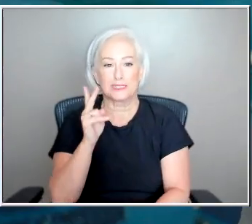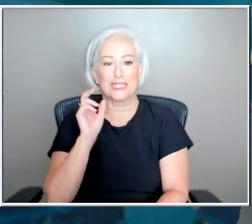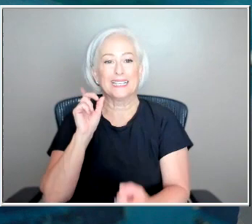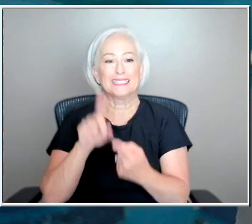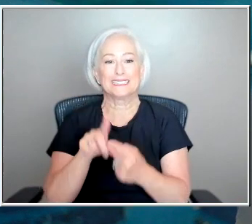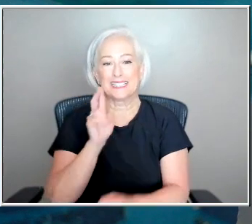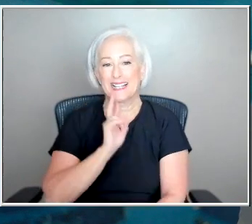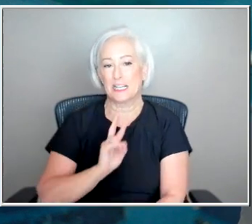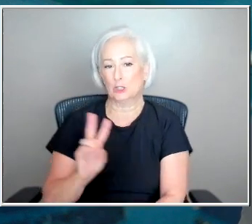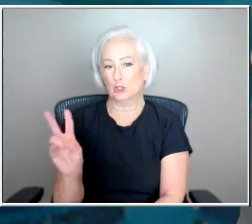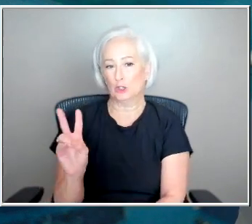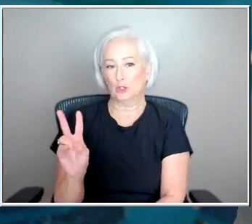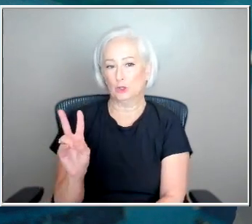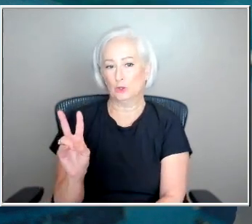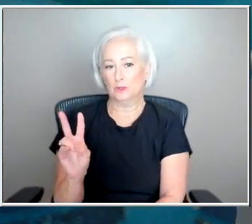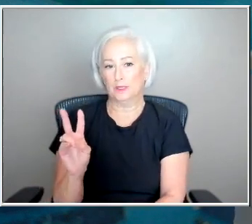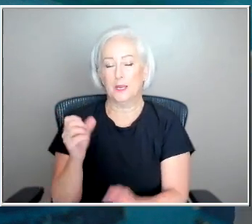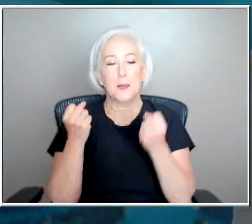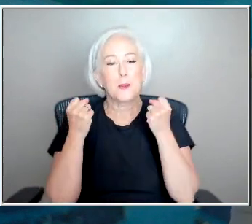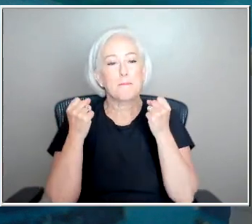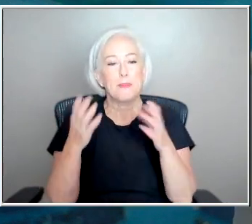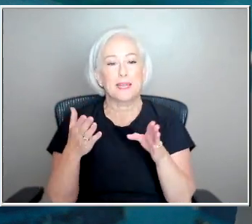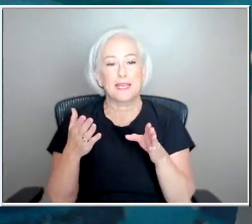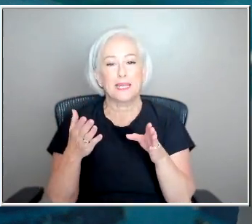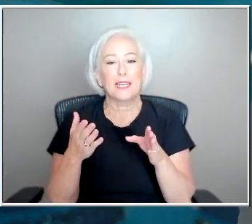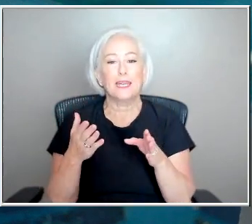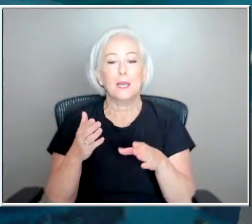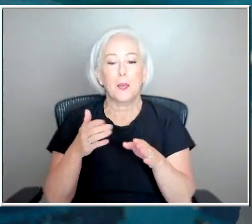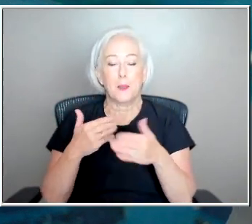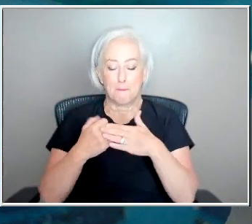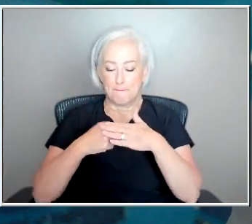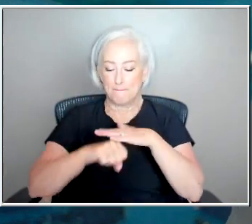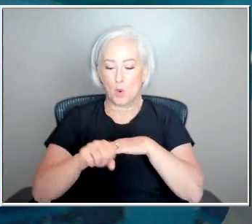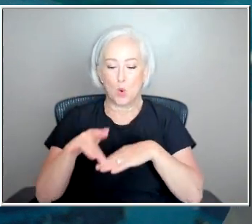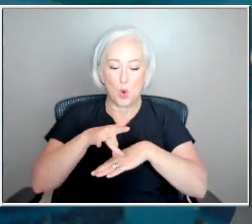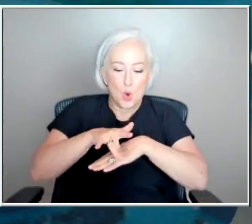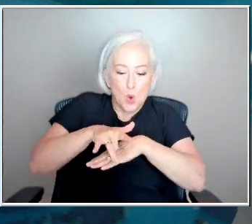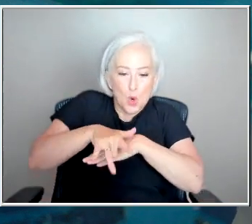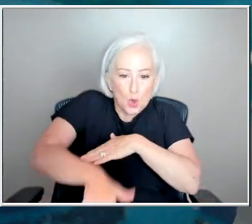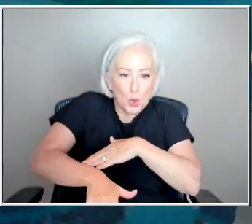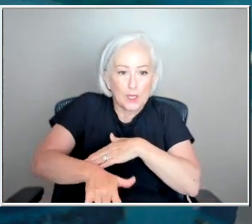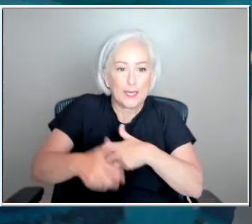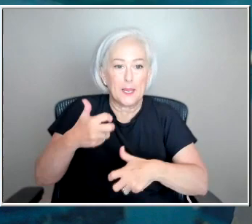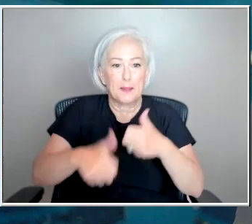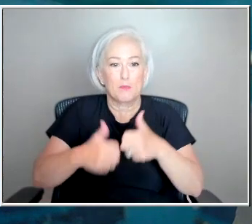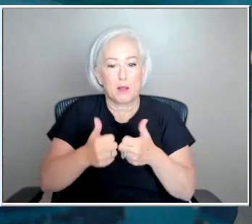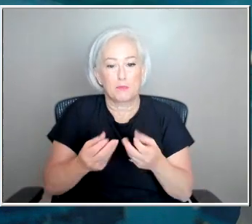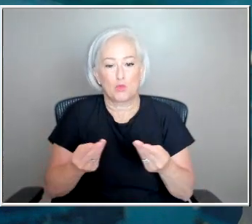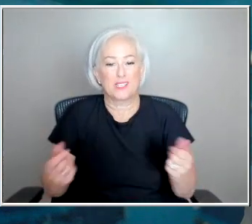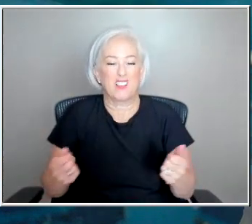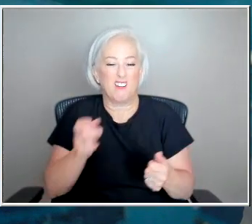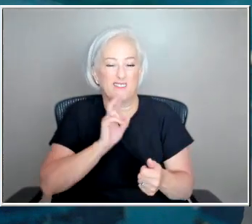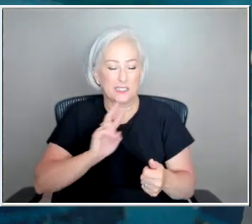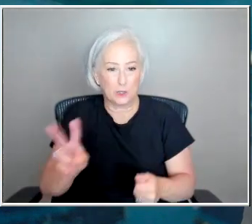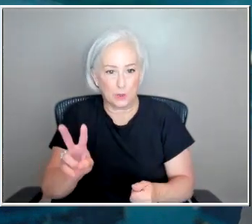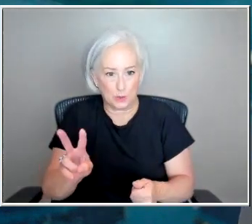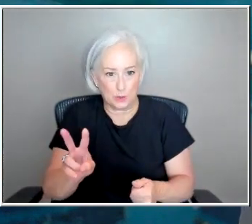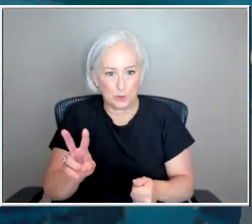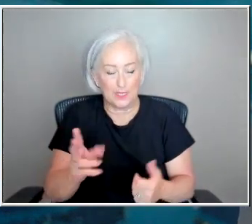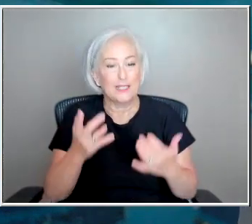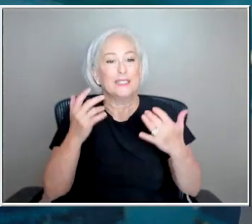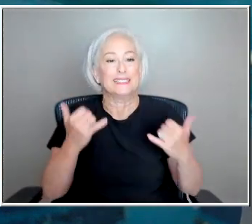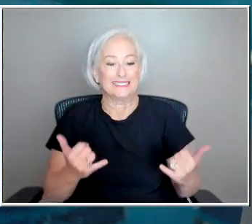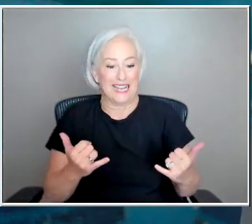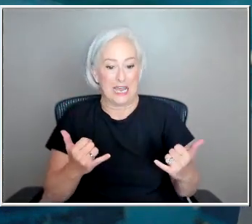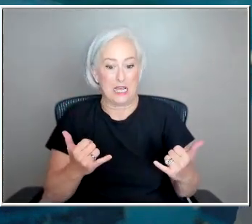lot of prematurity related issues would resolve. We used to only see kiddos until 5, but we have extended it. We now see them until 10, which